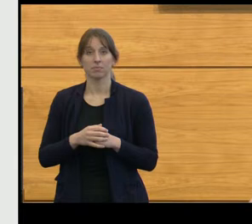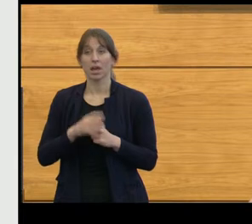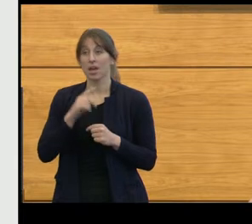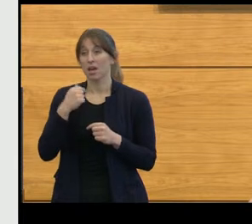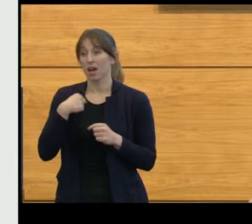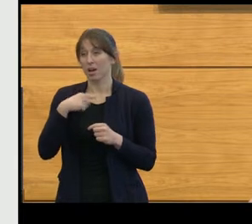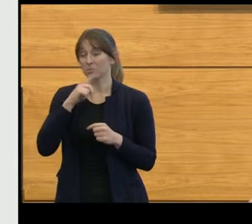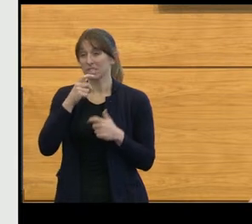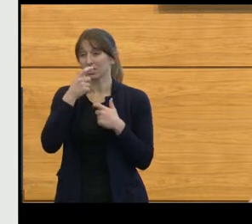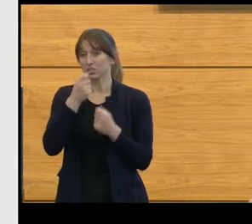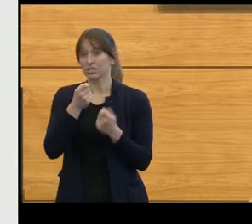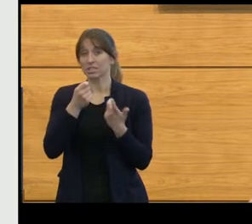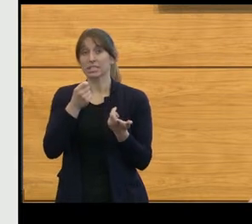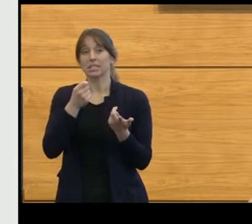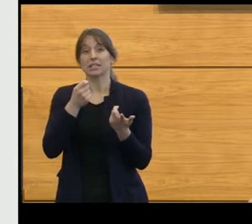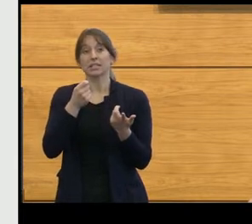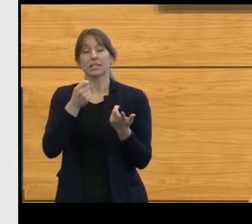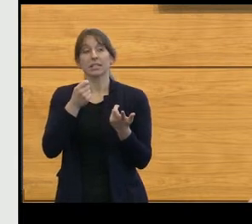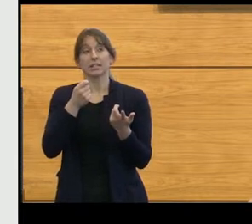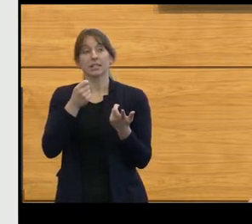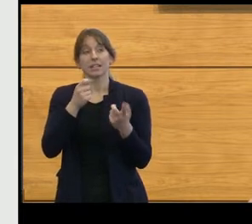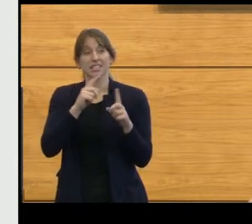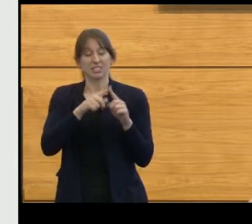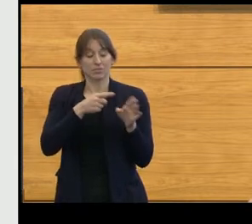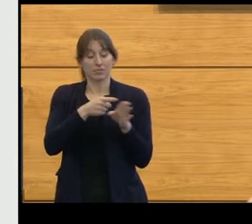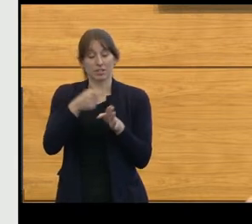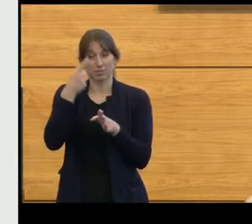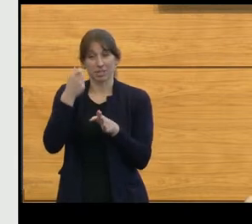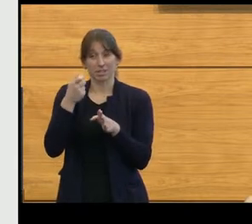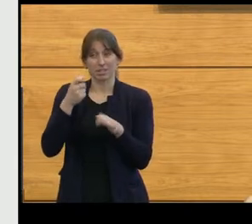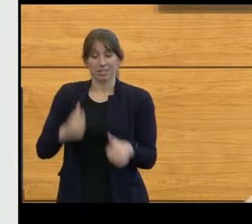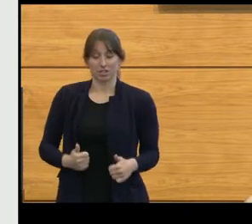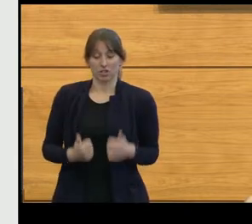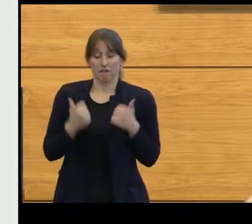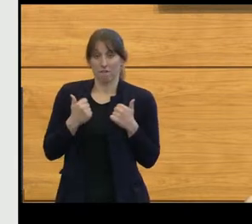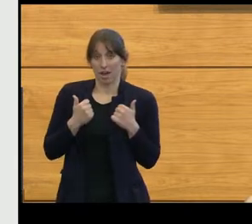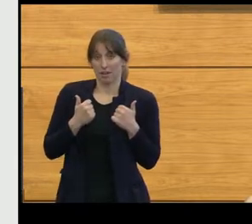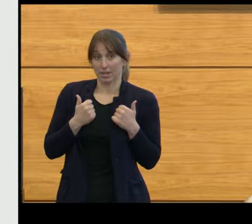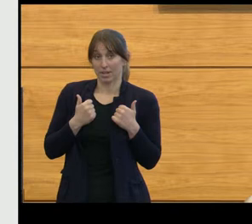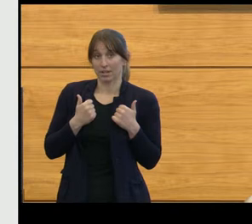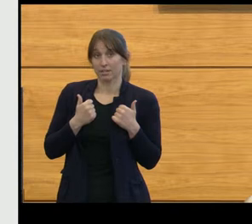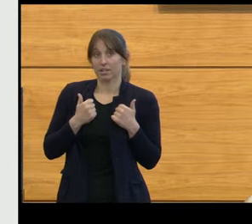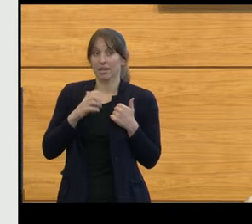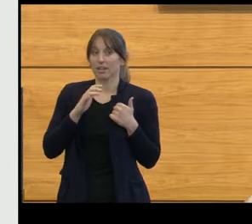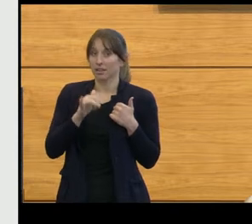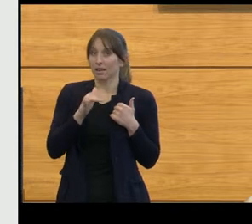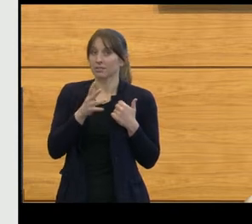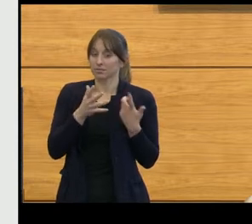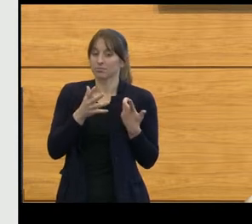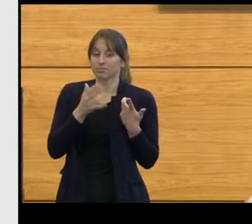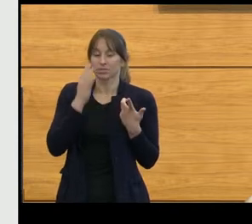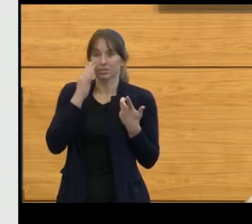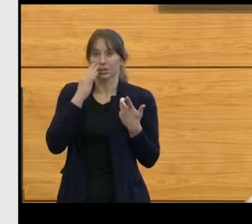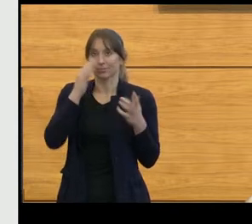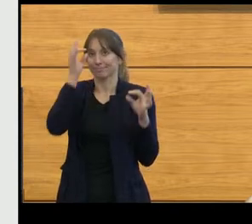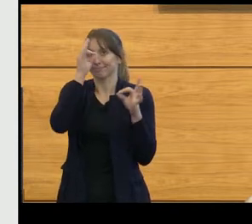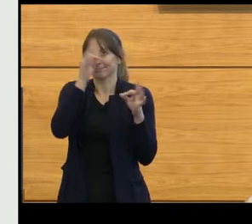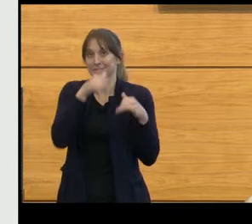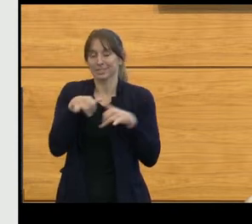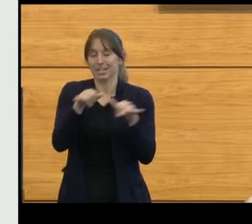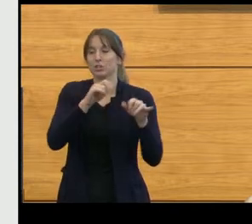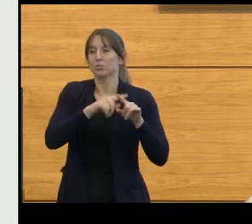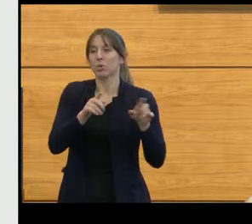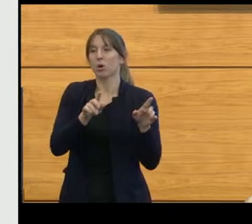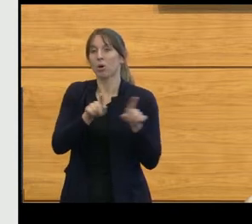I do recognize that no longer is just survivability the only gold standard. We're also looking to see that we have patients